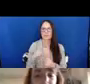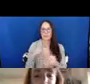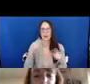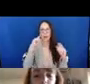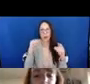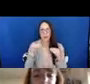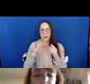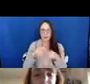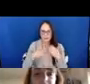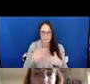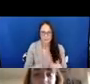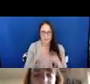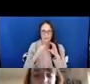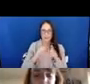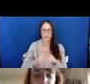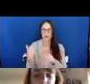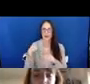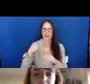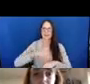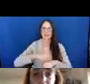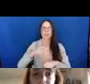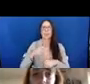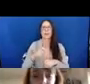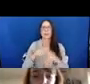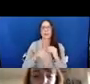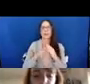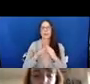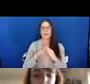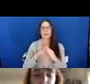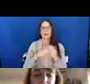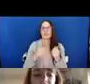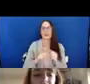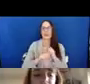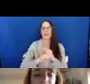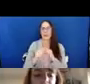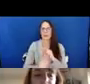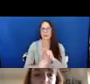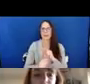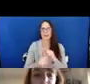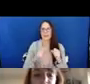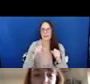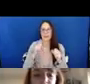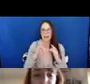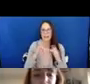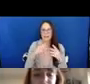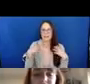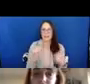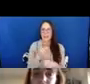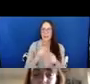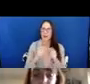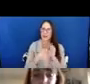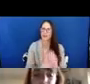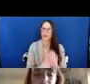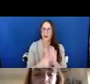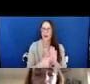Telemedicine purports to extend access to healthcare, but as I will show, this set of technological interventions is neither